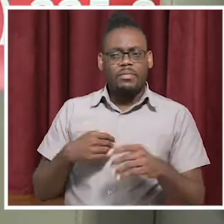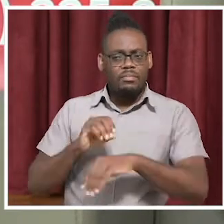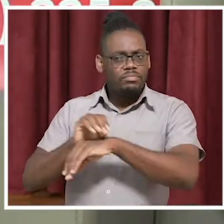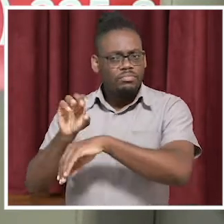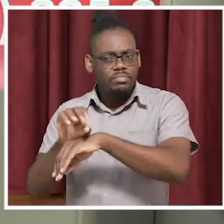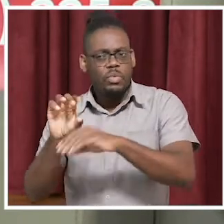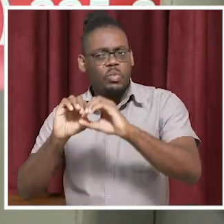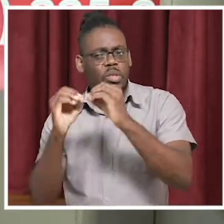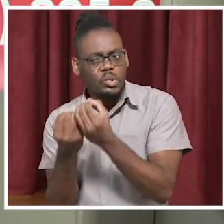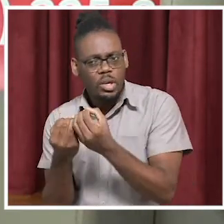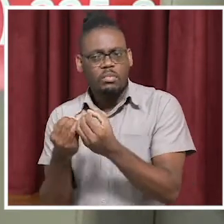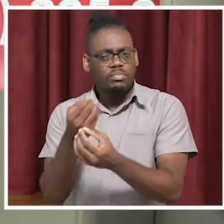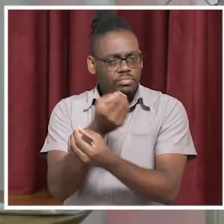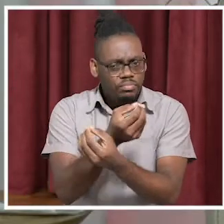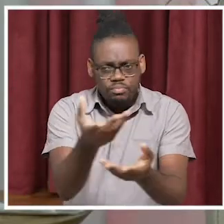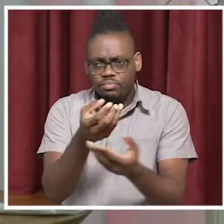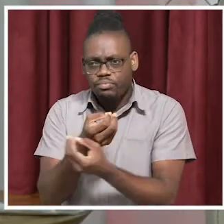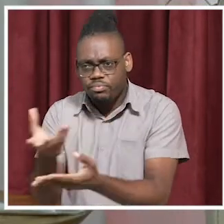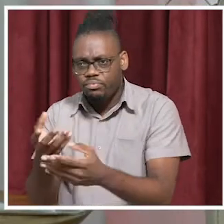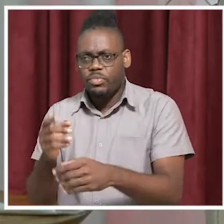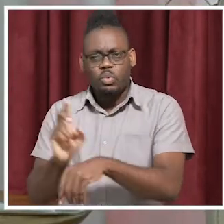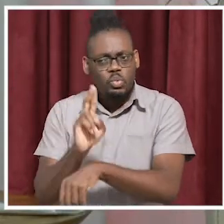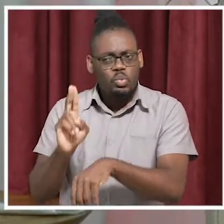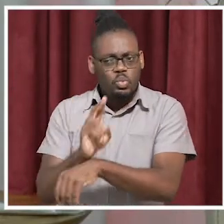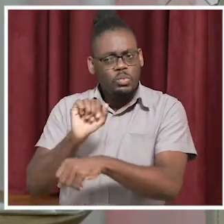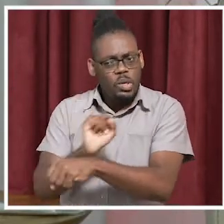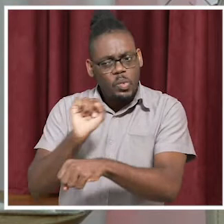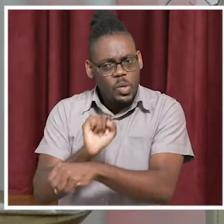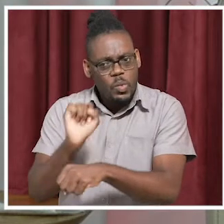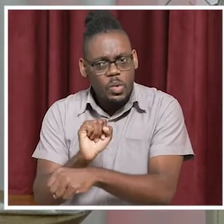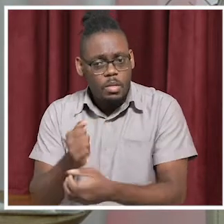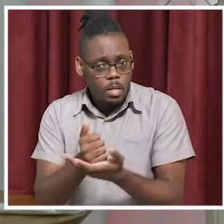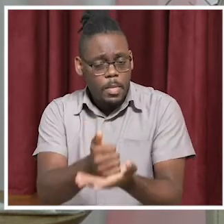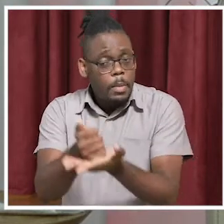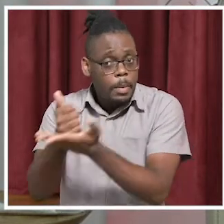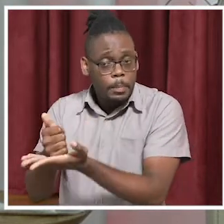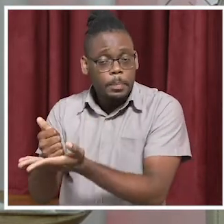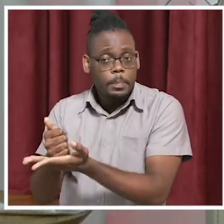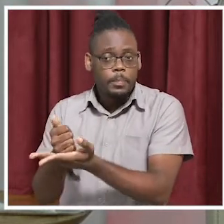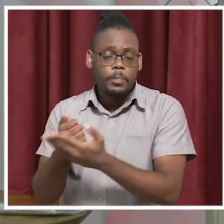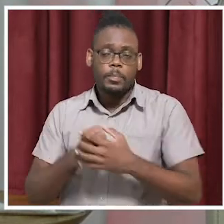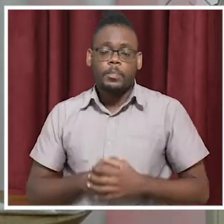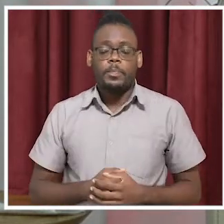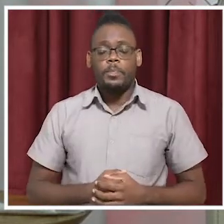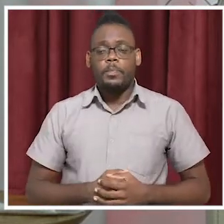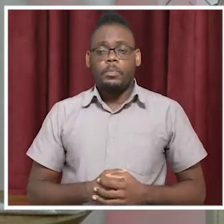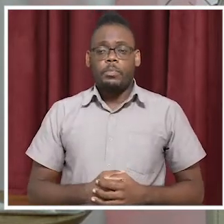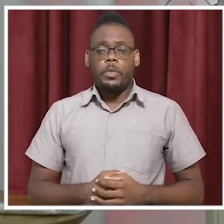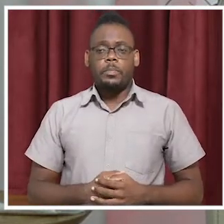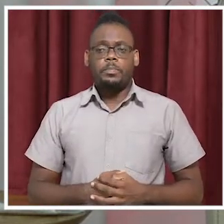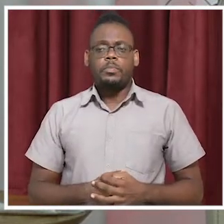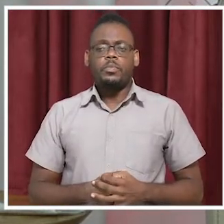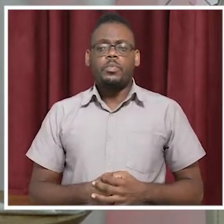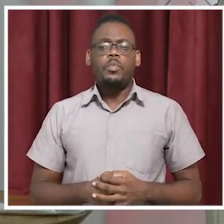community. And of course, teach a man to fish is the mentality. You strengthen him for a lifetime. I see it. Now, in